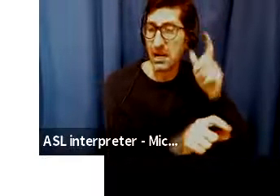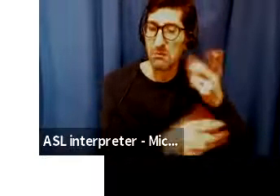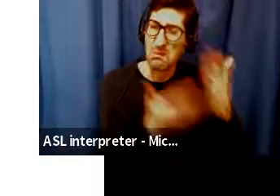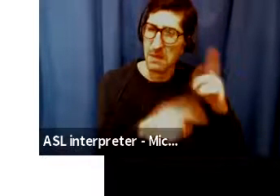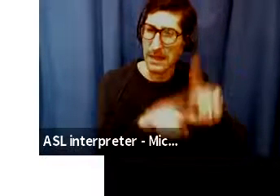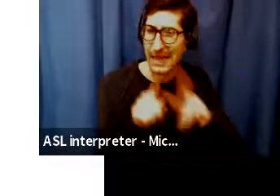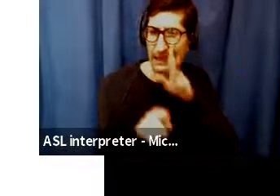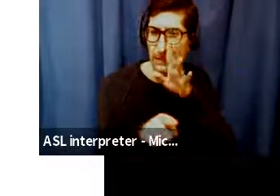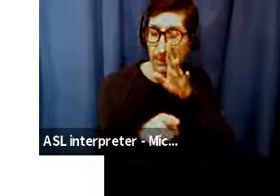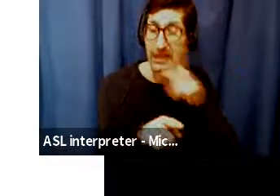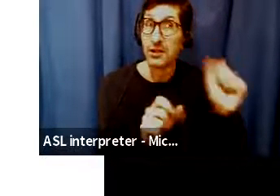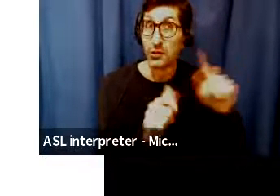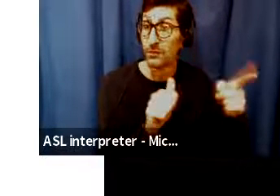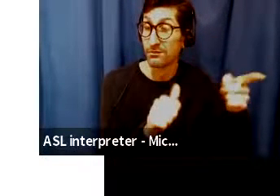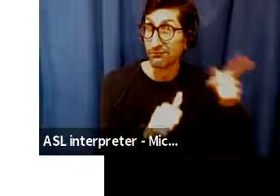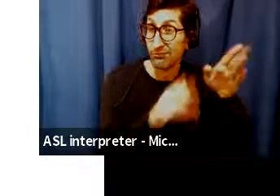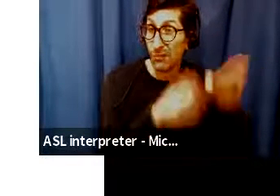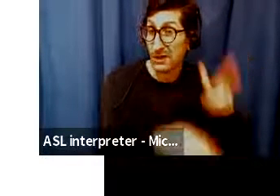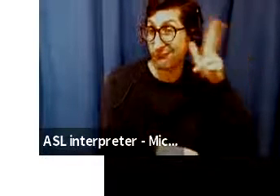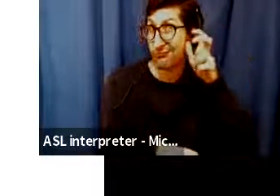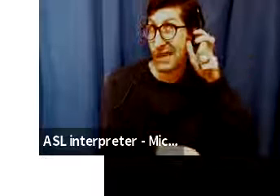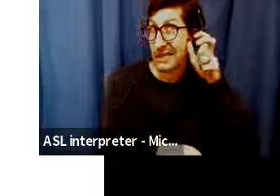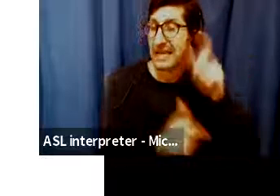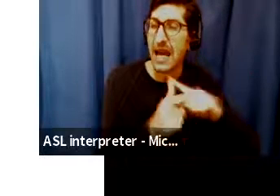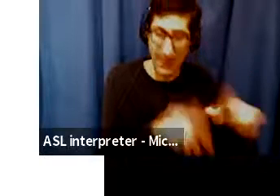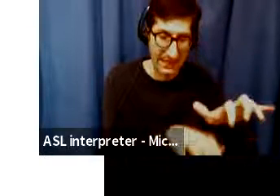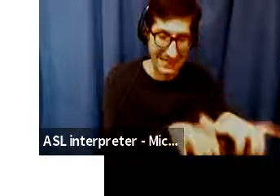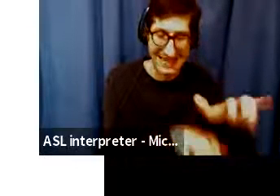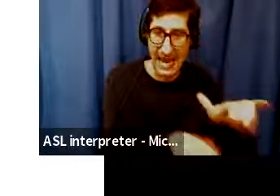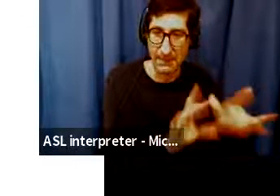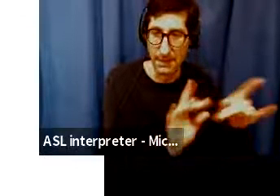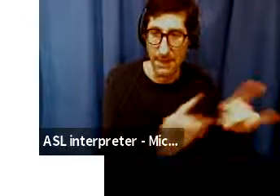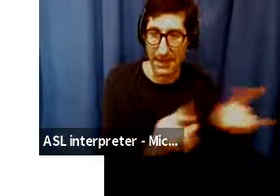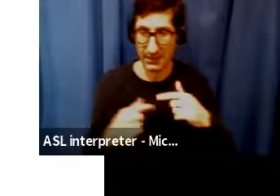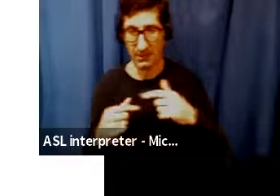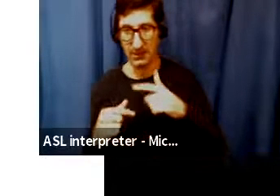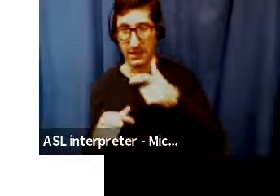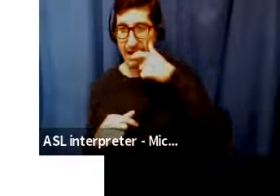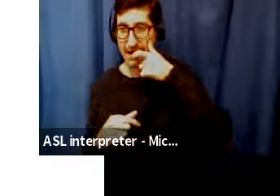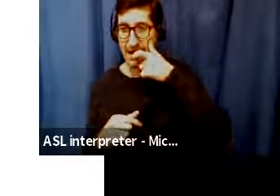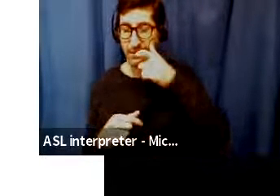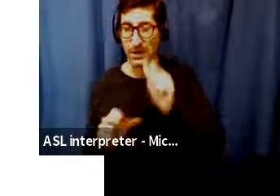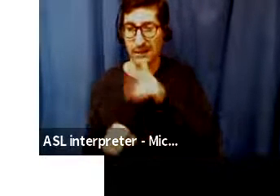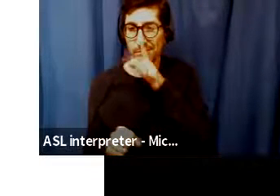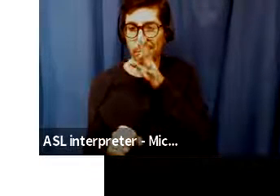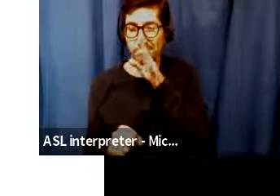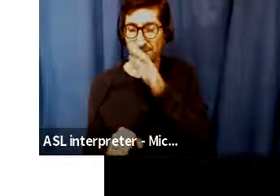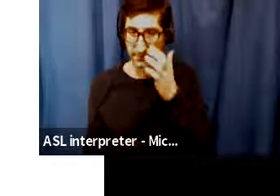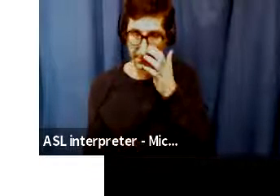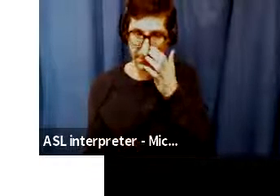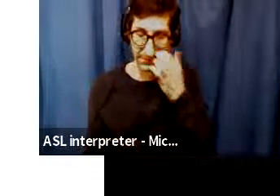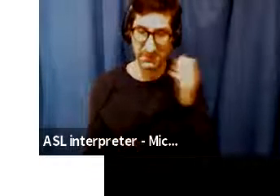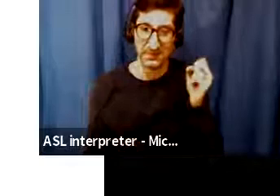um, type or sign a message to voice carryover. Someone who can't hear or can't hear